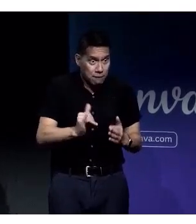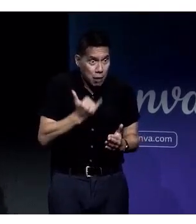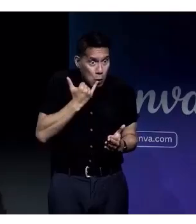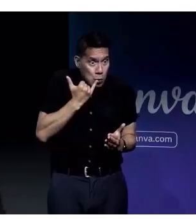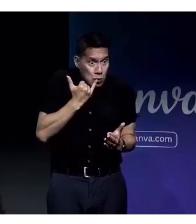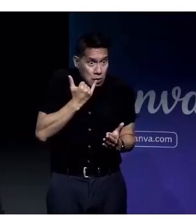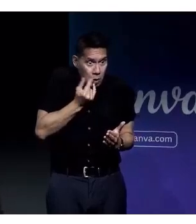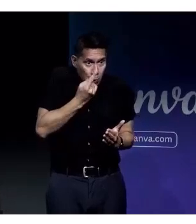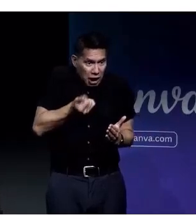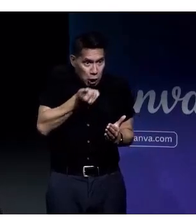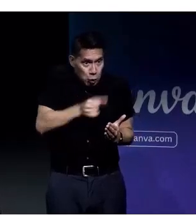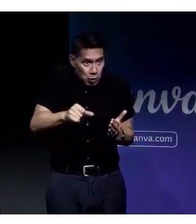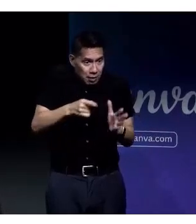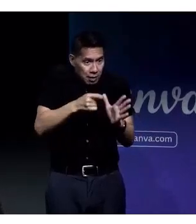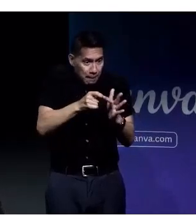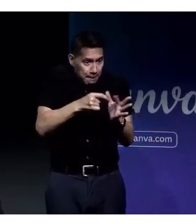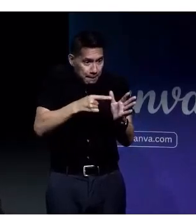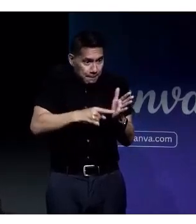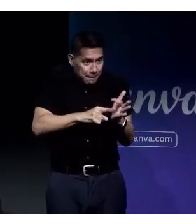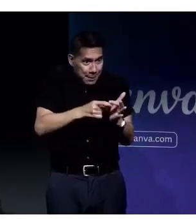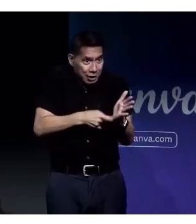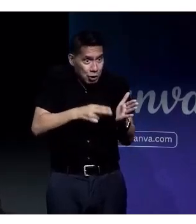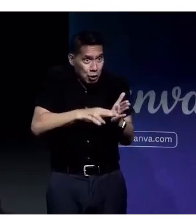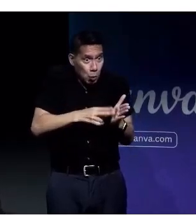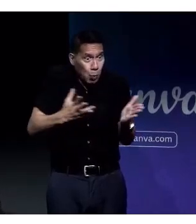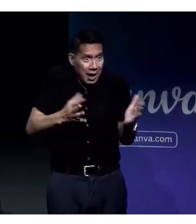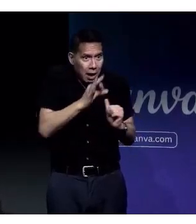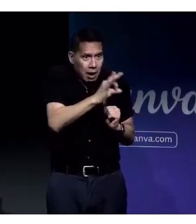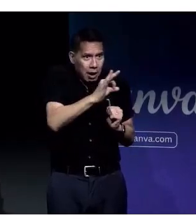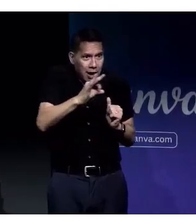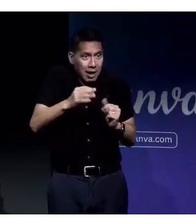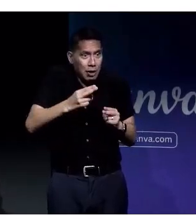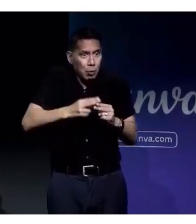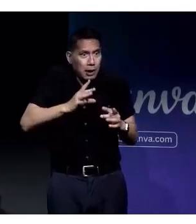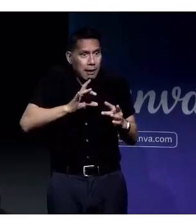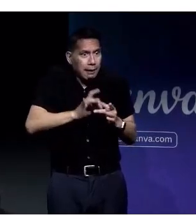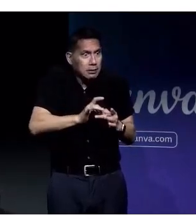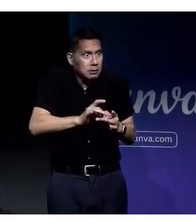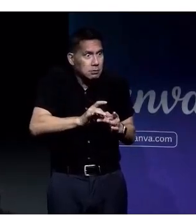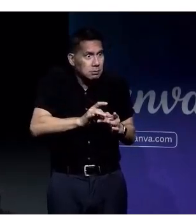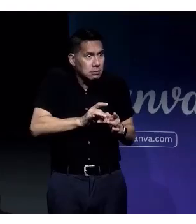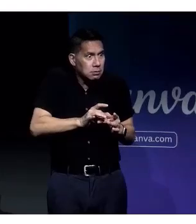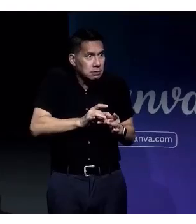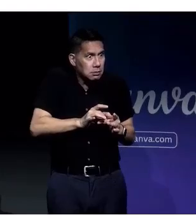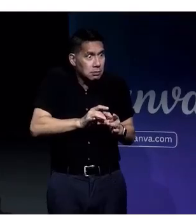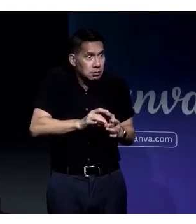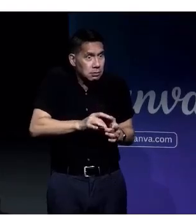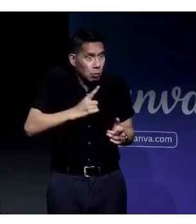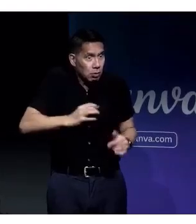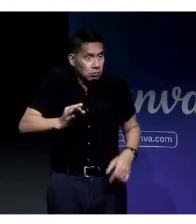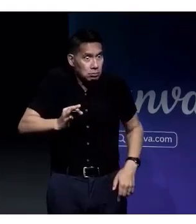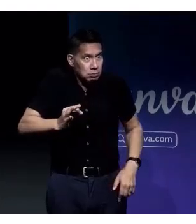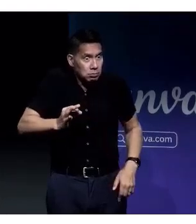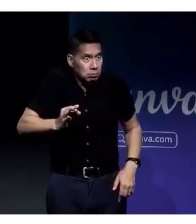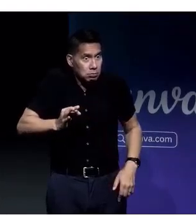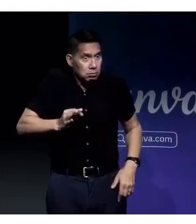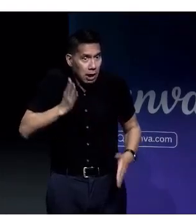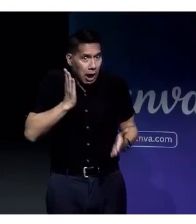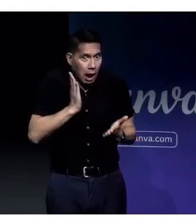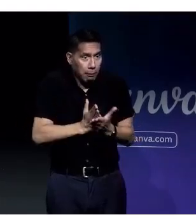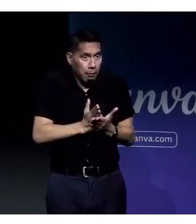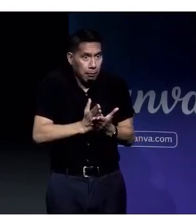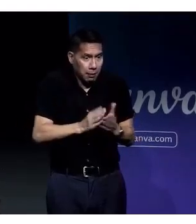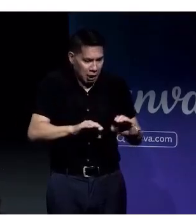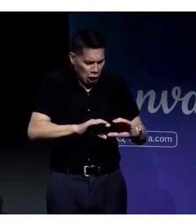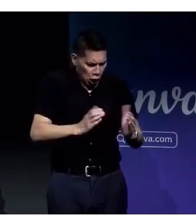that pattern to our quick links. Our quick links passes more than a passing resemblance to global